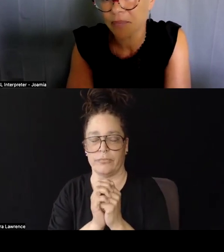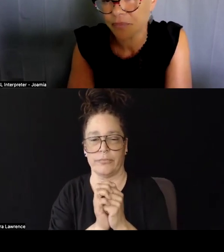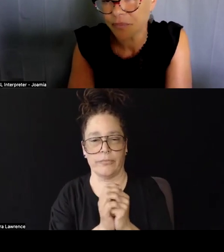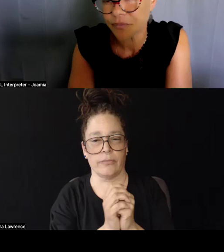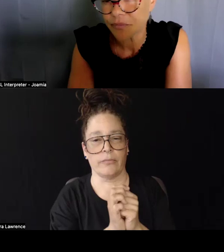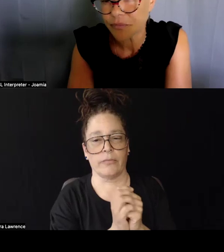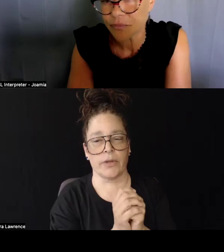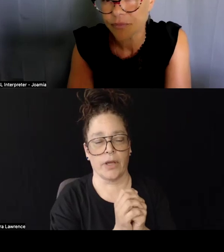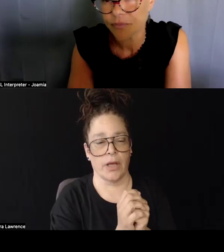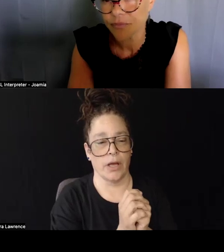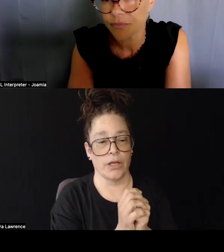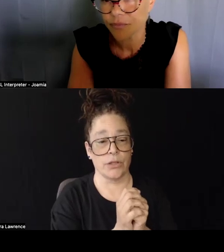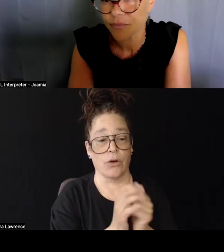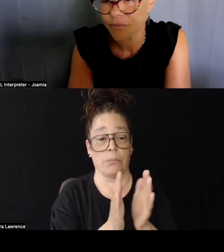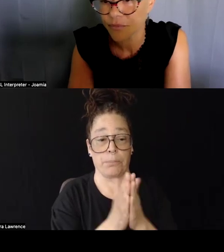writing.